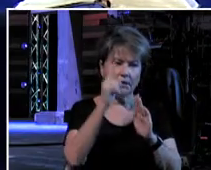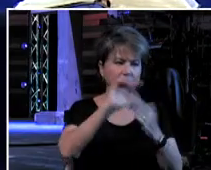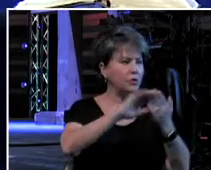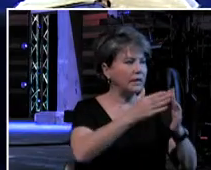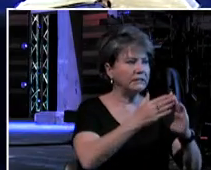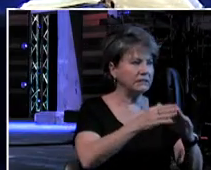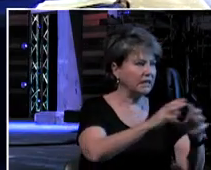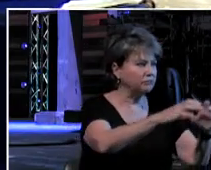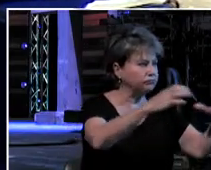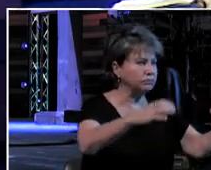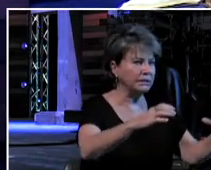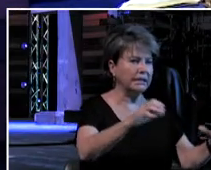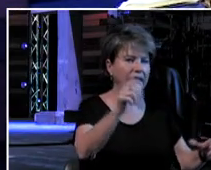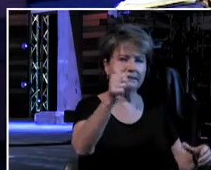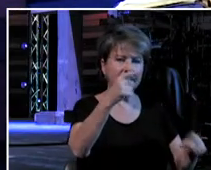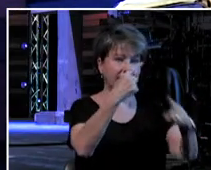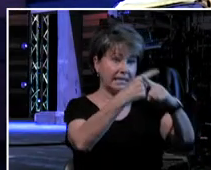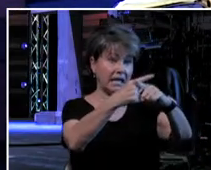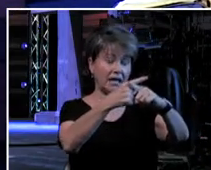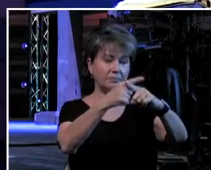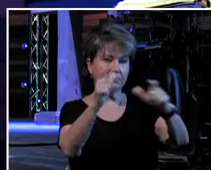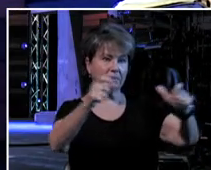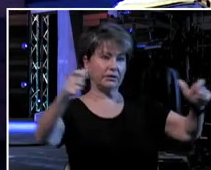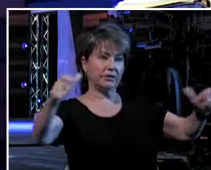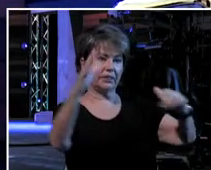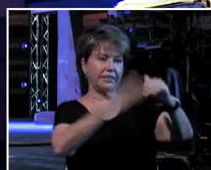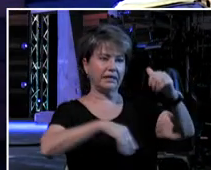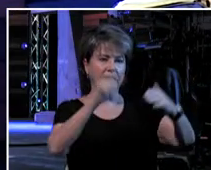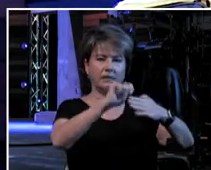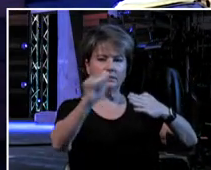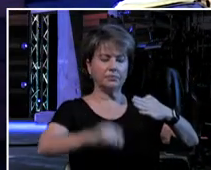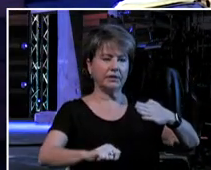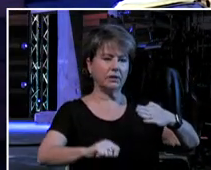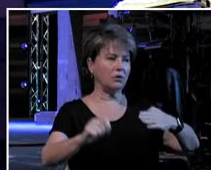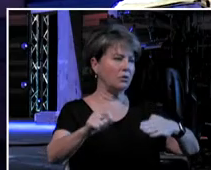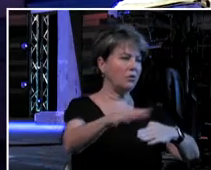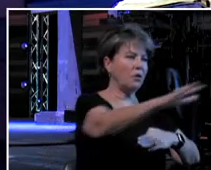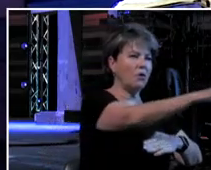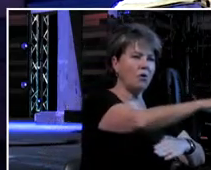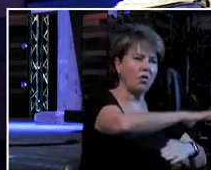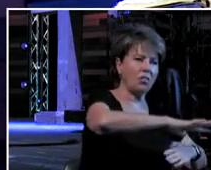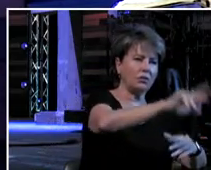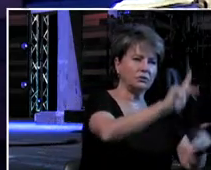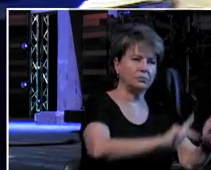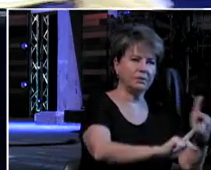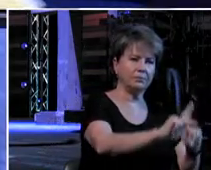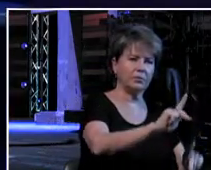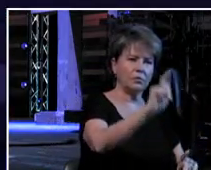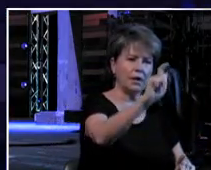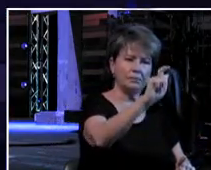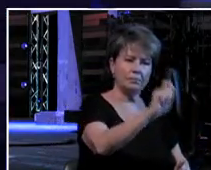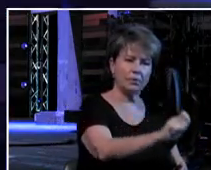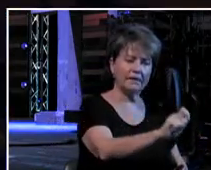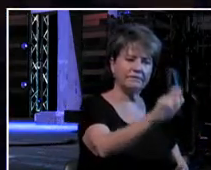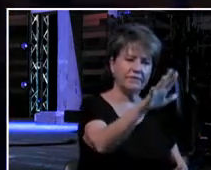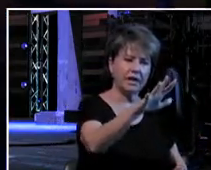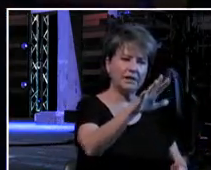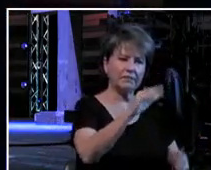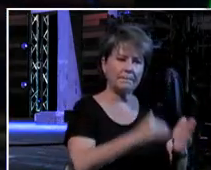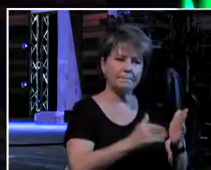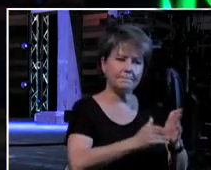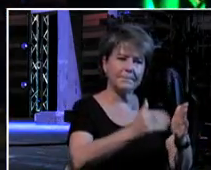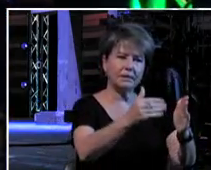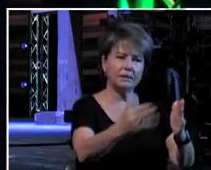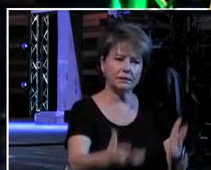times the size of Topeka. Their lives were never the same. And some of us are living examples, and we could go right to the